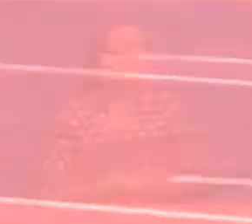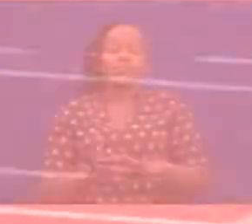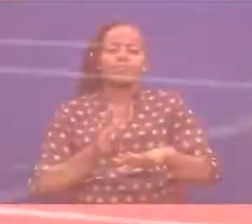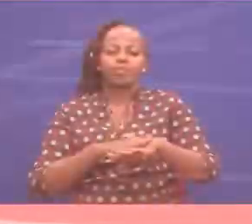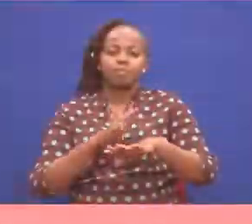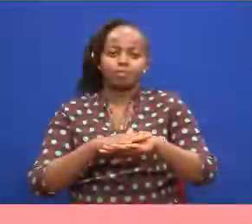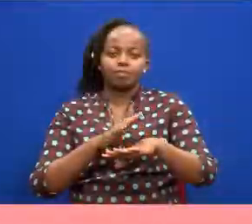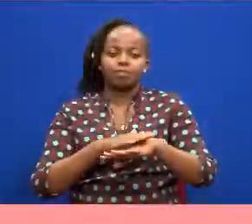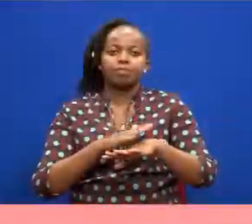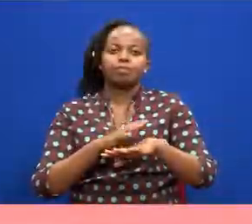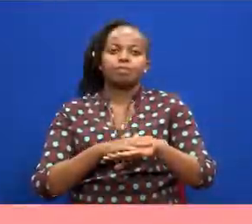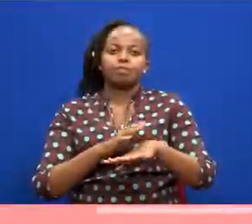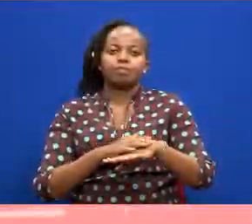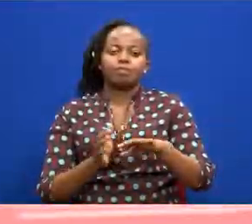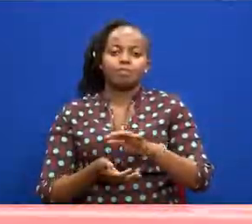Good.